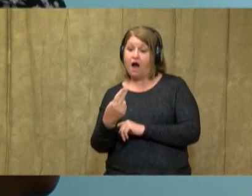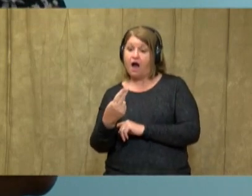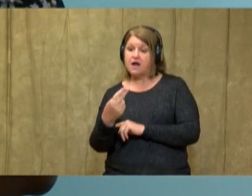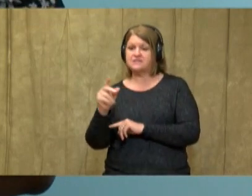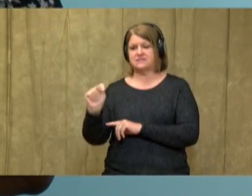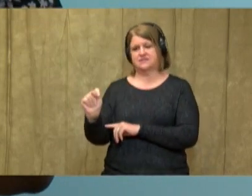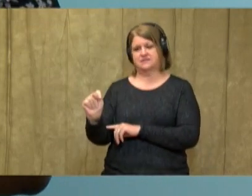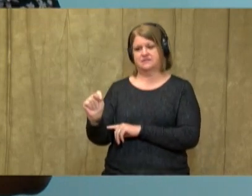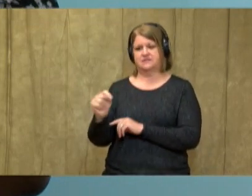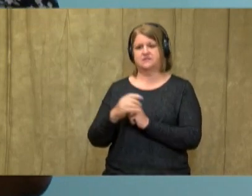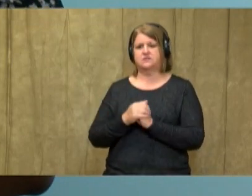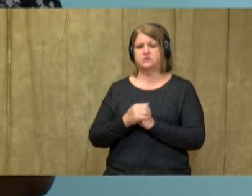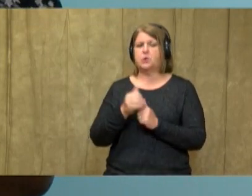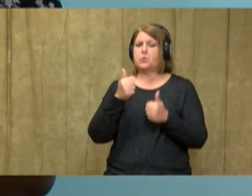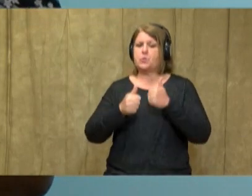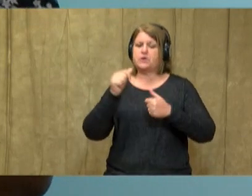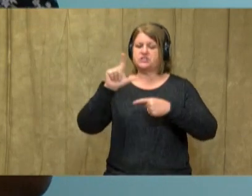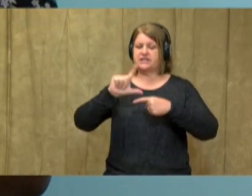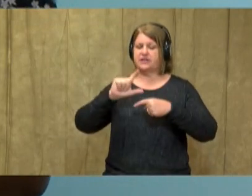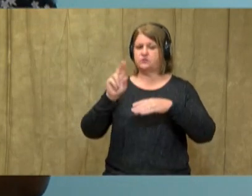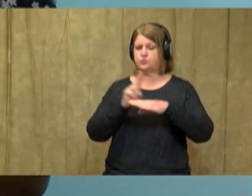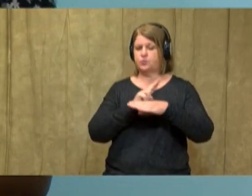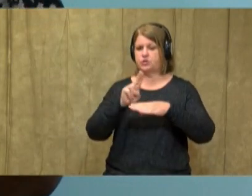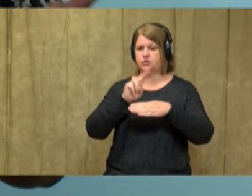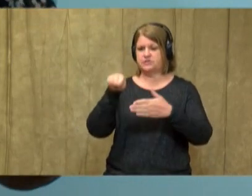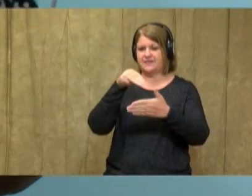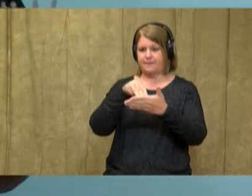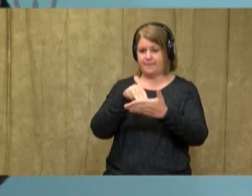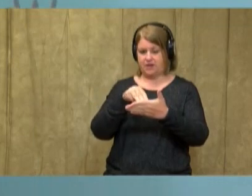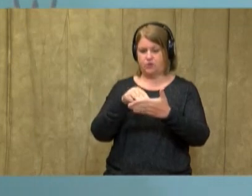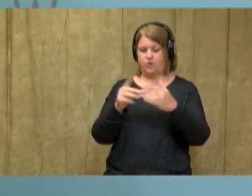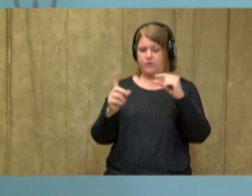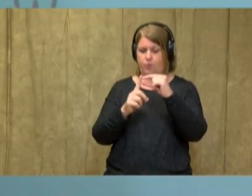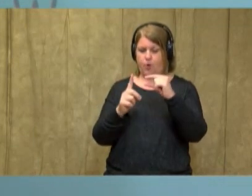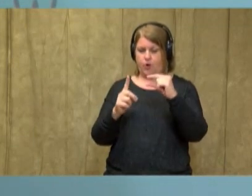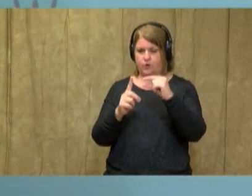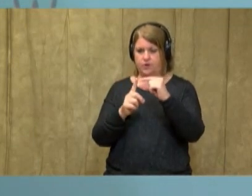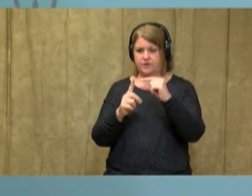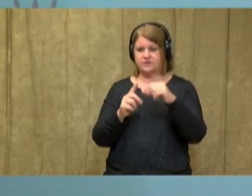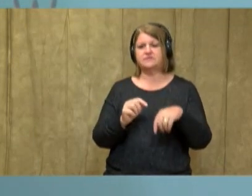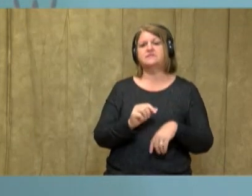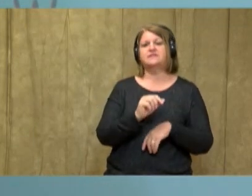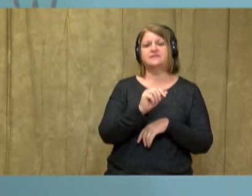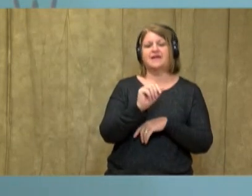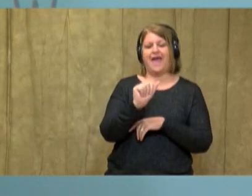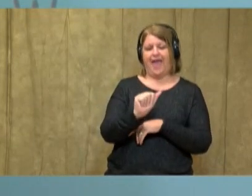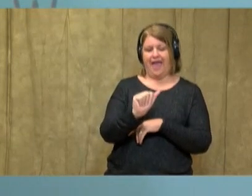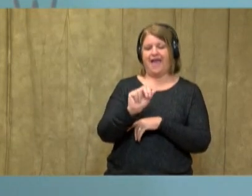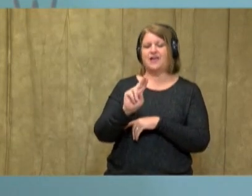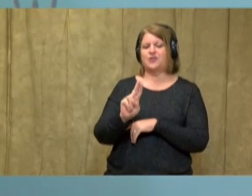what letters are we going to write in for the middle? That's right, we're going to write the letters